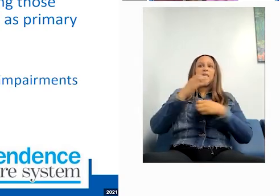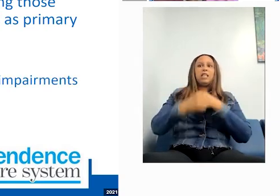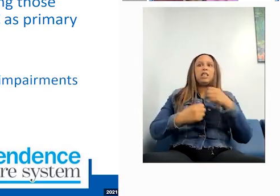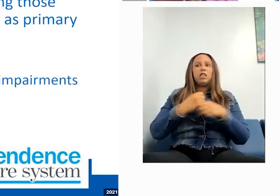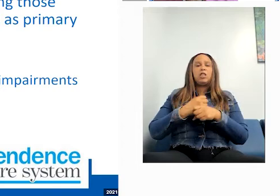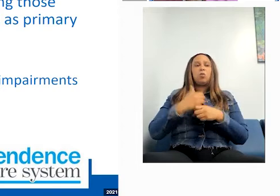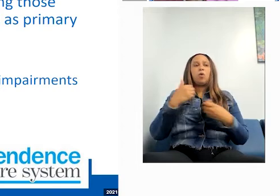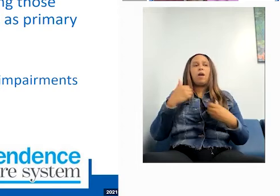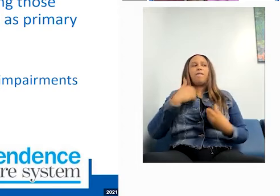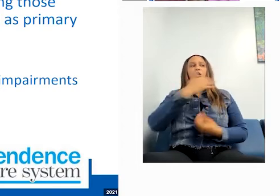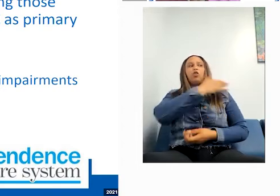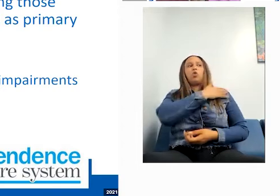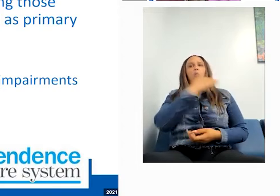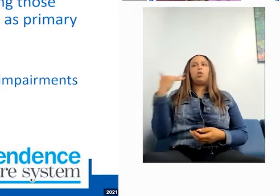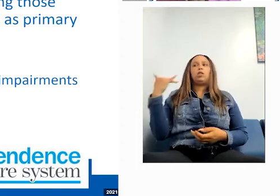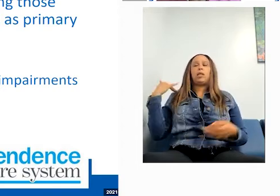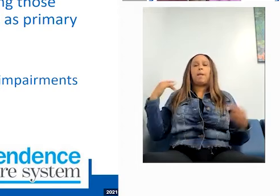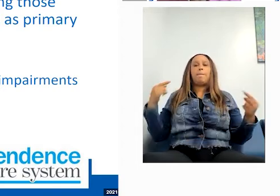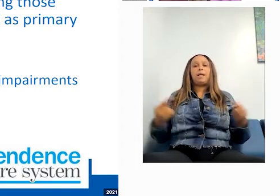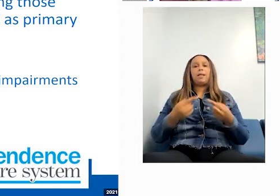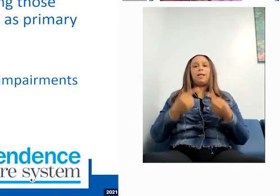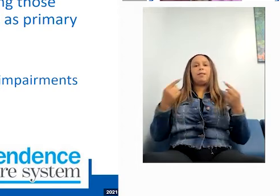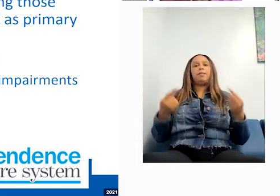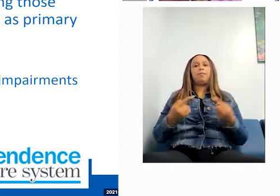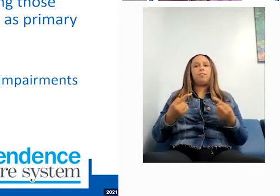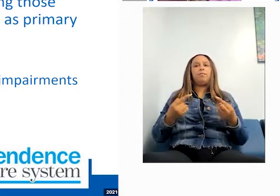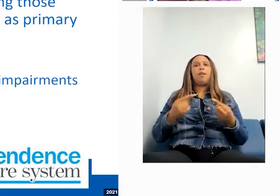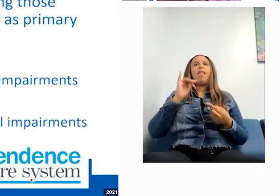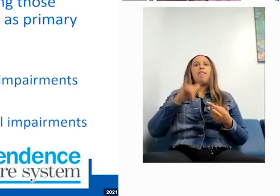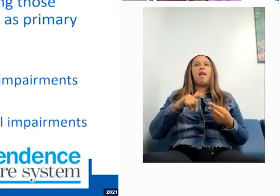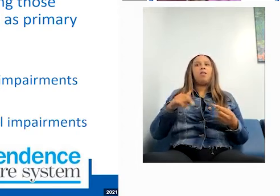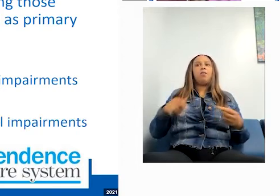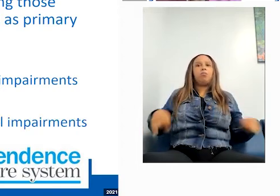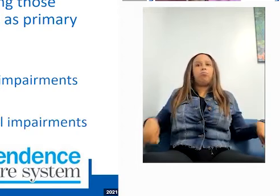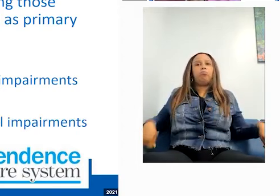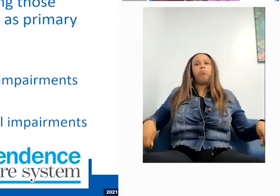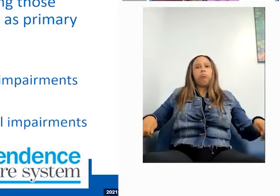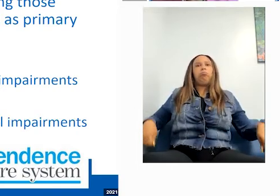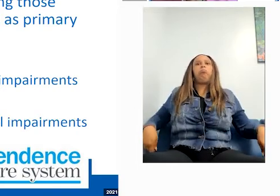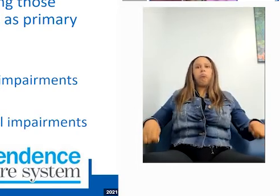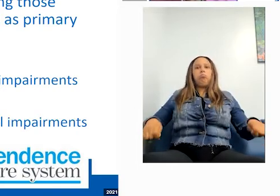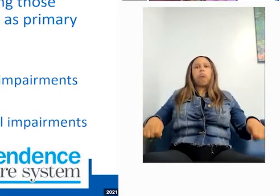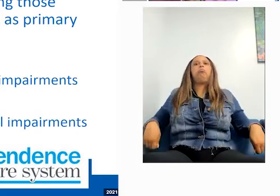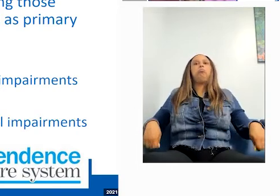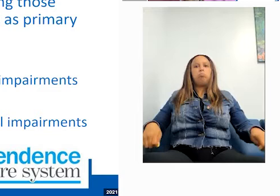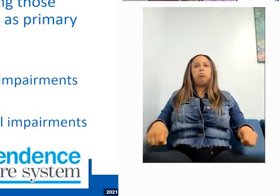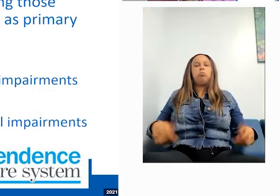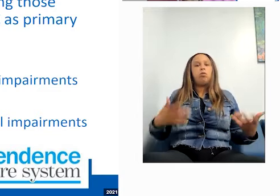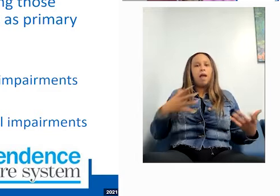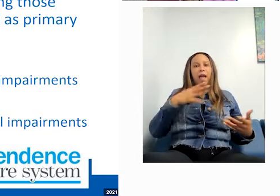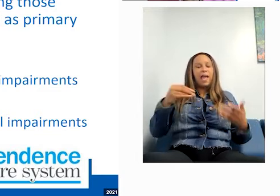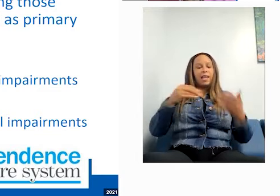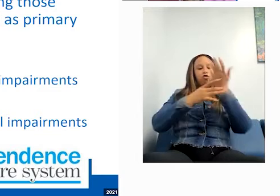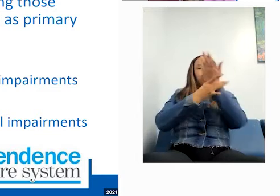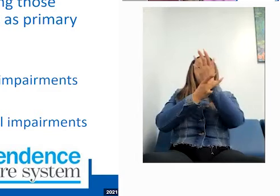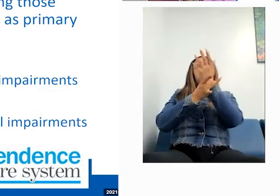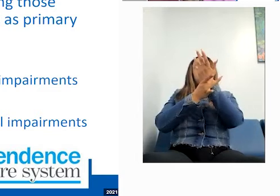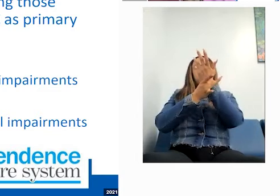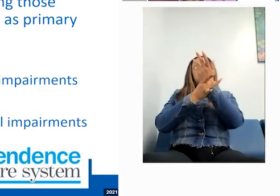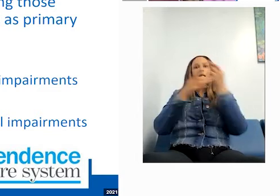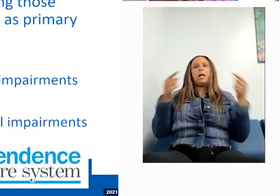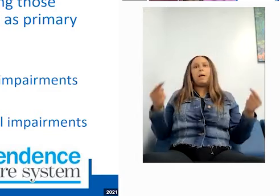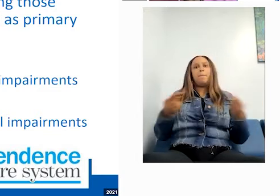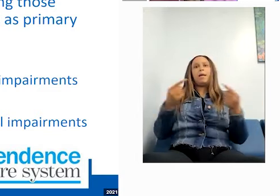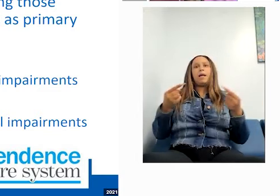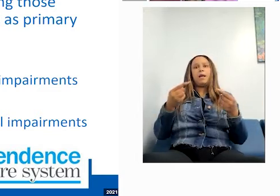pain. That's a result of rotator cuff impingements, and wrist pain. That's a part of carpal